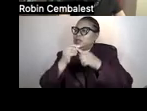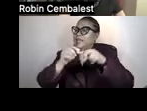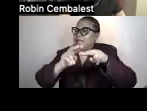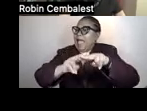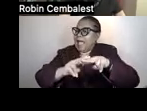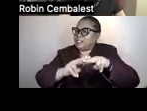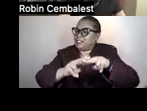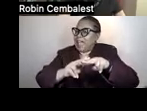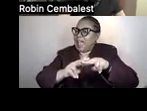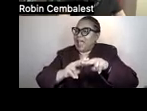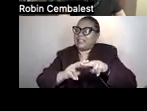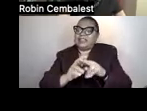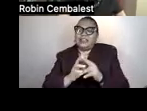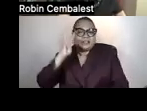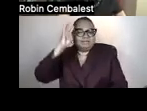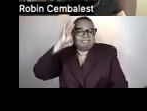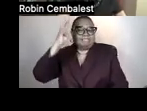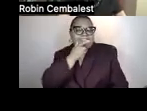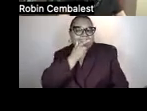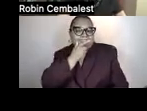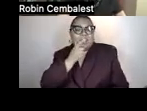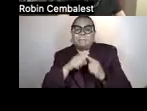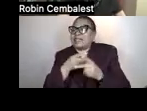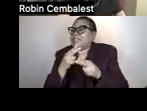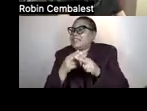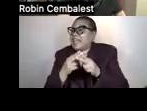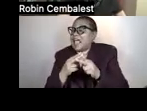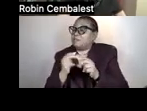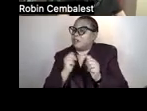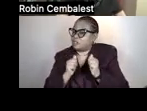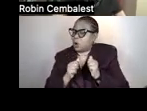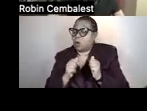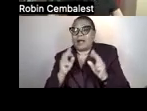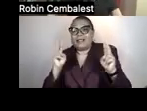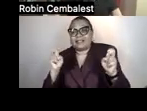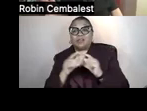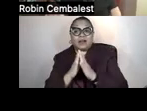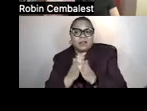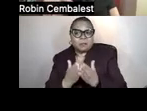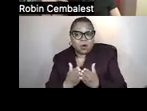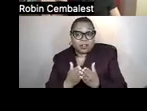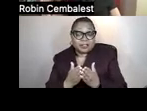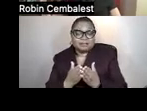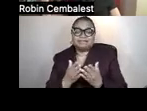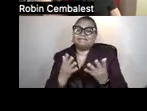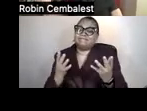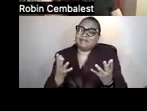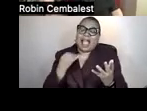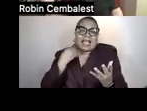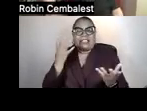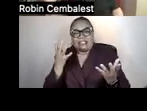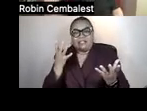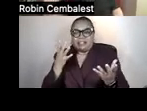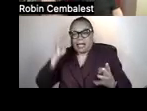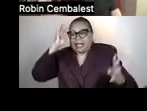and it's an intuitive hashtag because it's the name of the show or the title of the book. And if you kind of